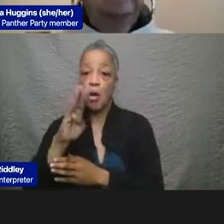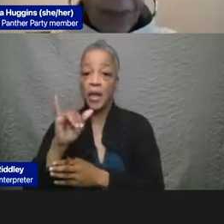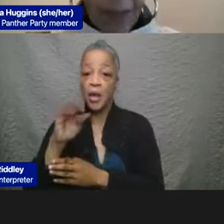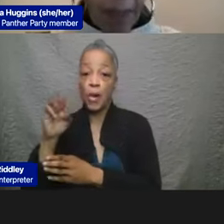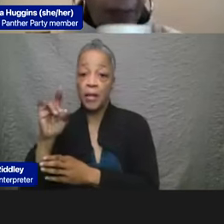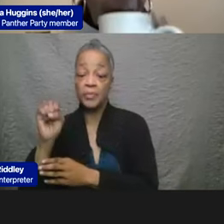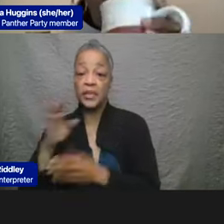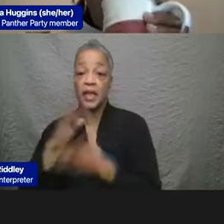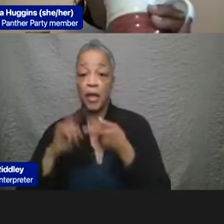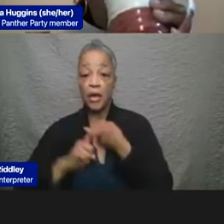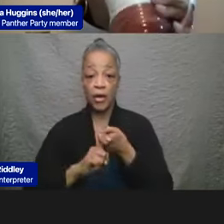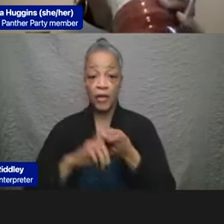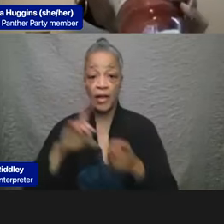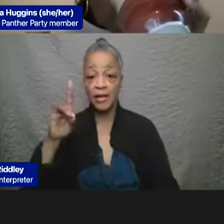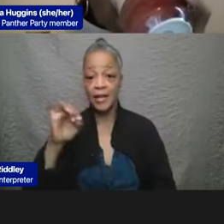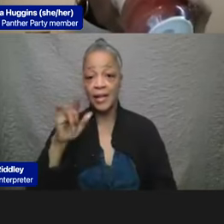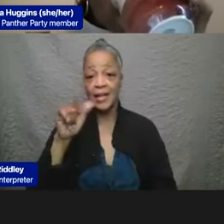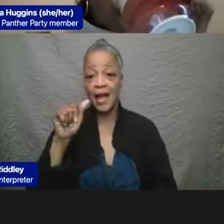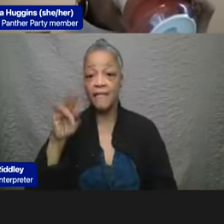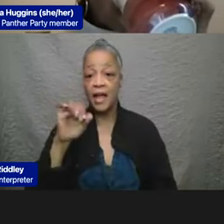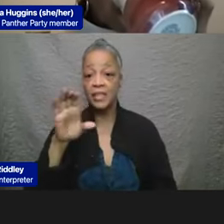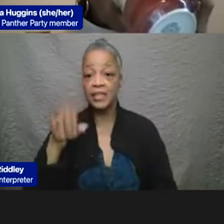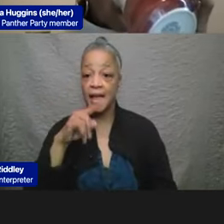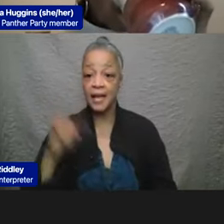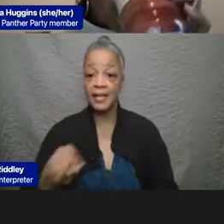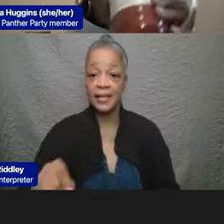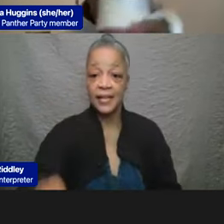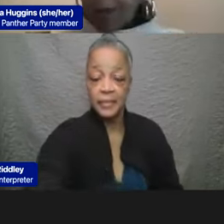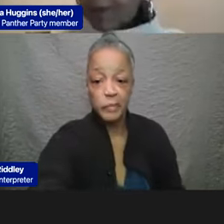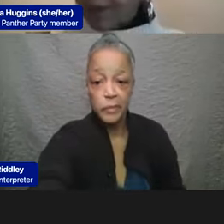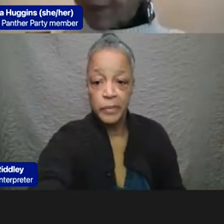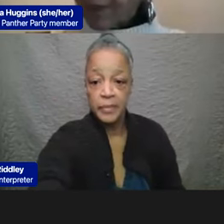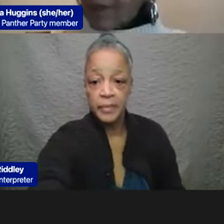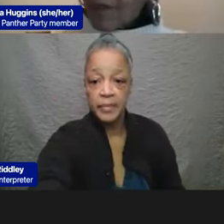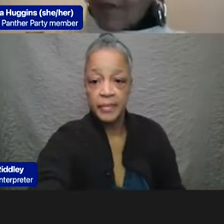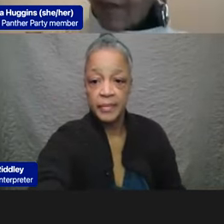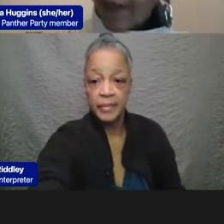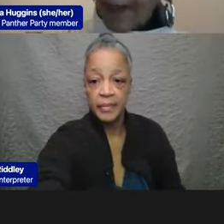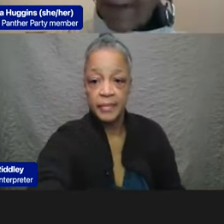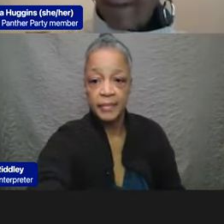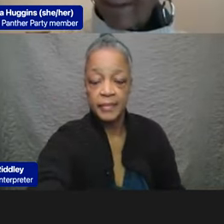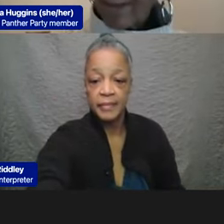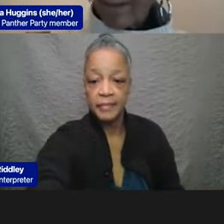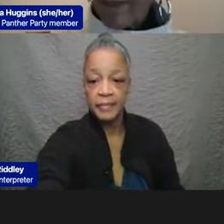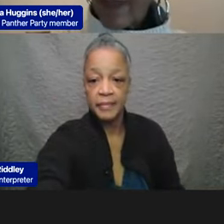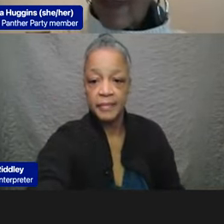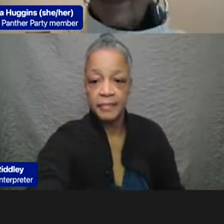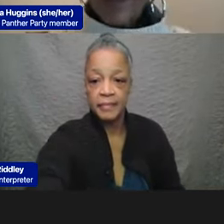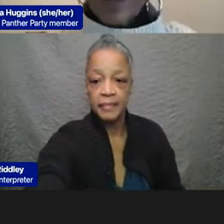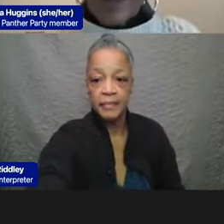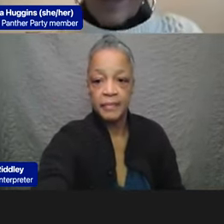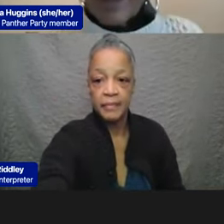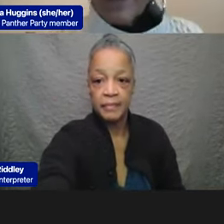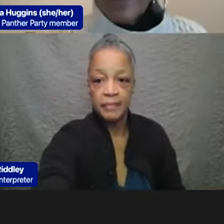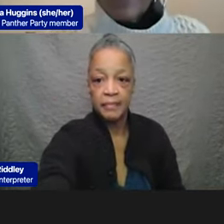my good friend Delio Vasquez's work on intercommunalism, and many others, right? There's so many others, and this story used to